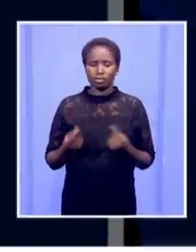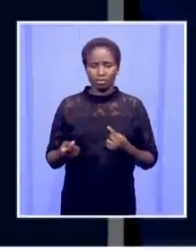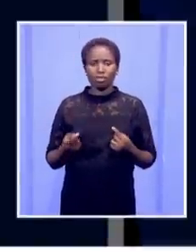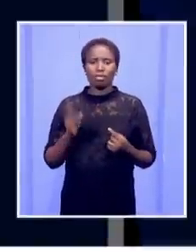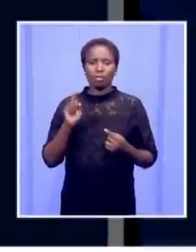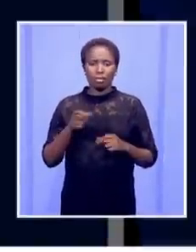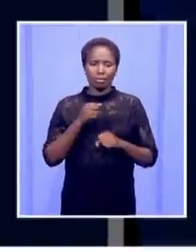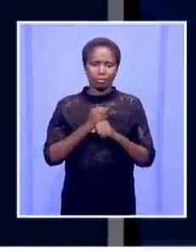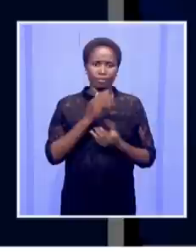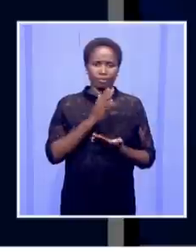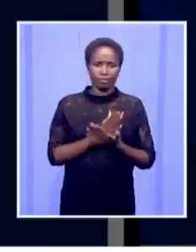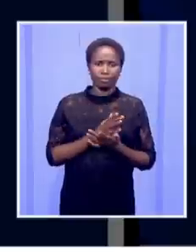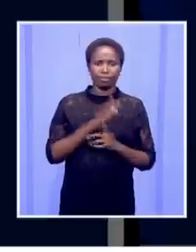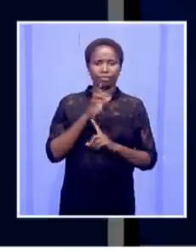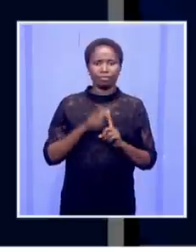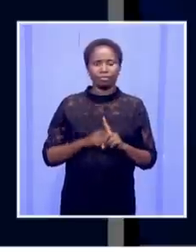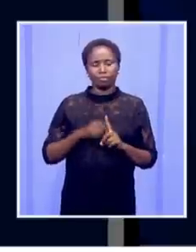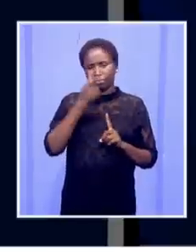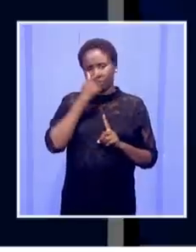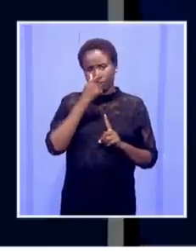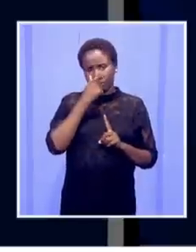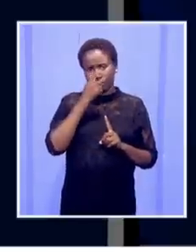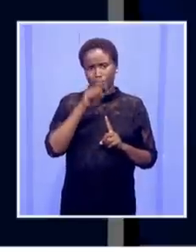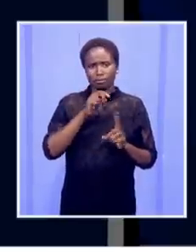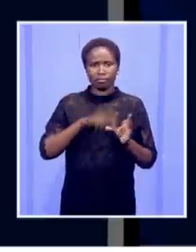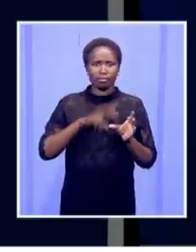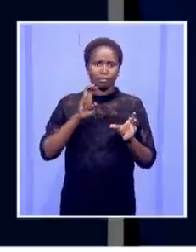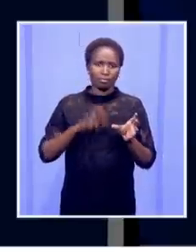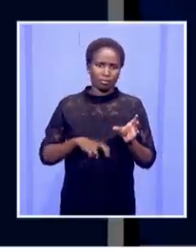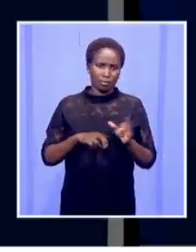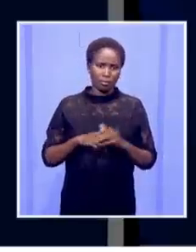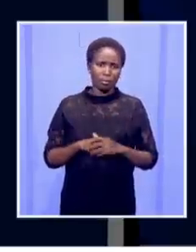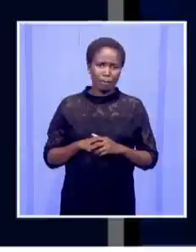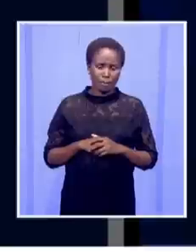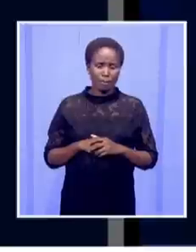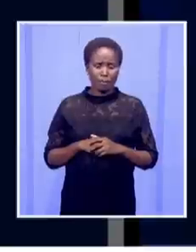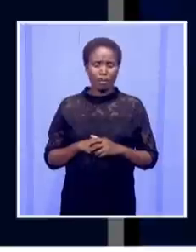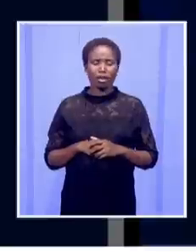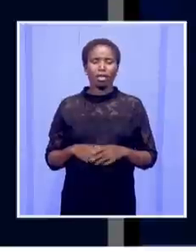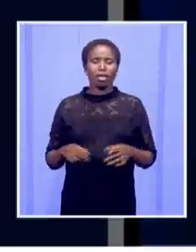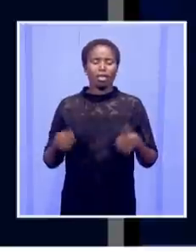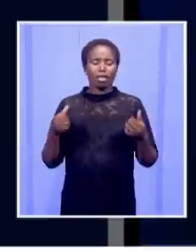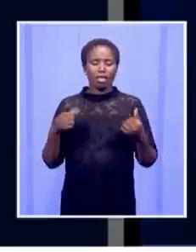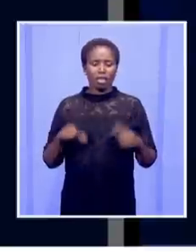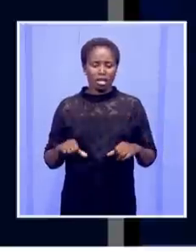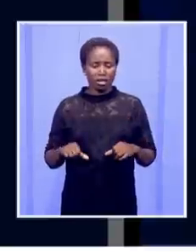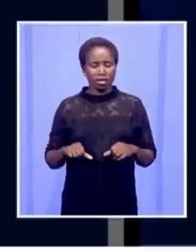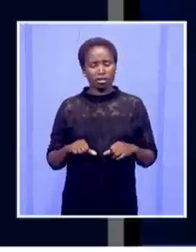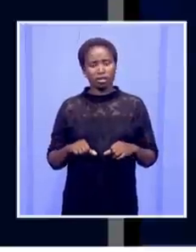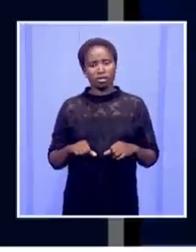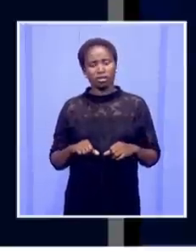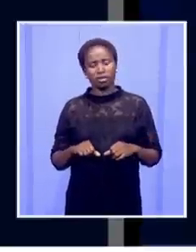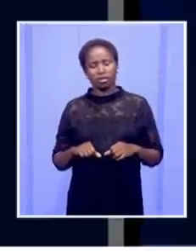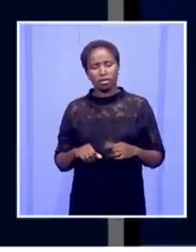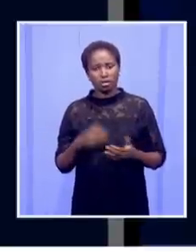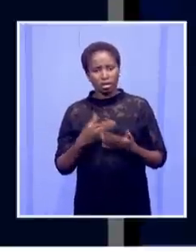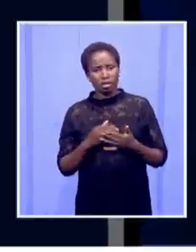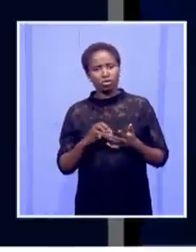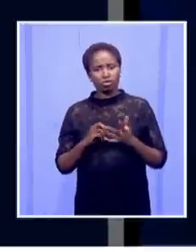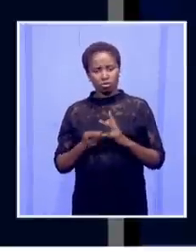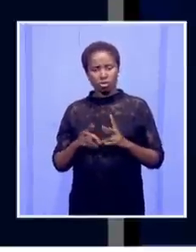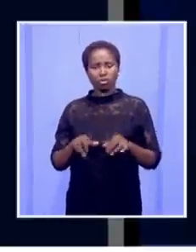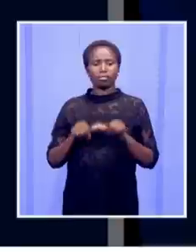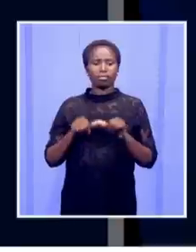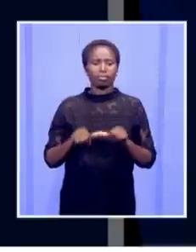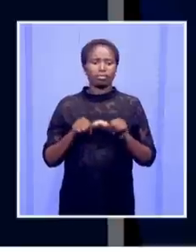that Ramaphosa steps down as the president of this country. And the measures as to which how we ensure that we continue